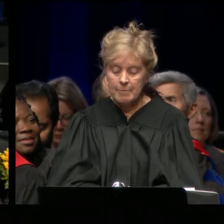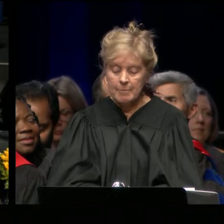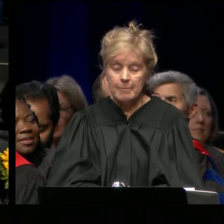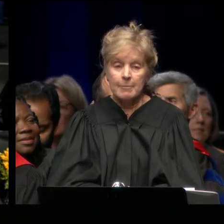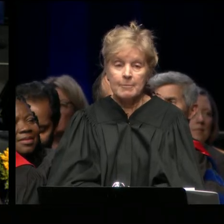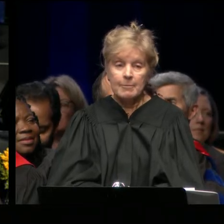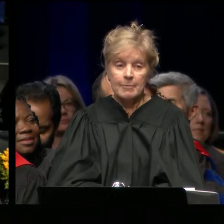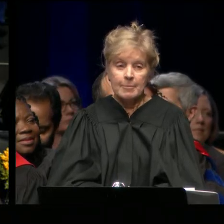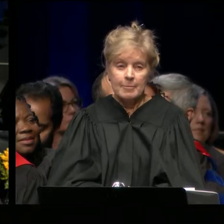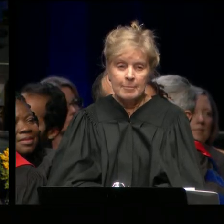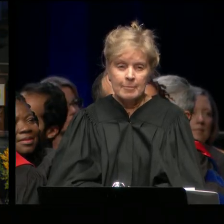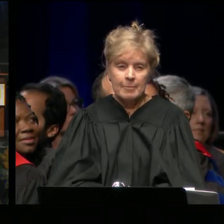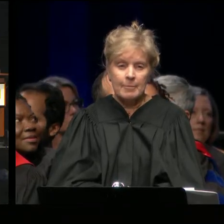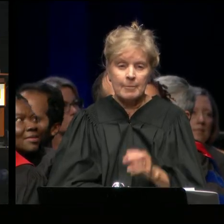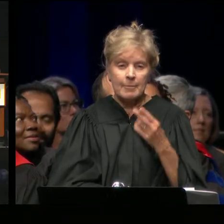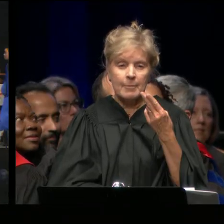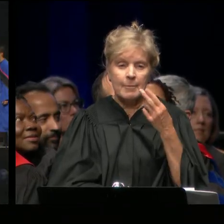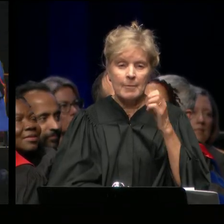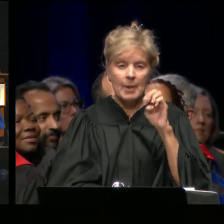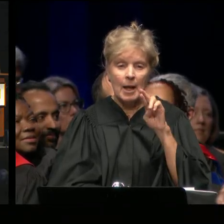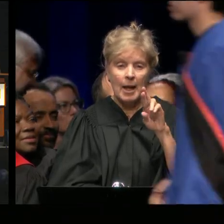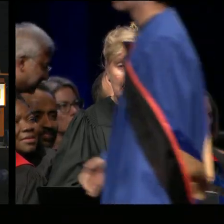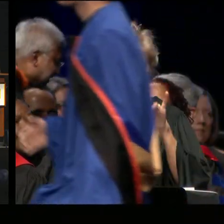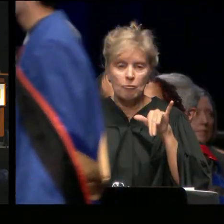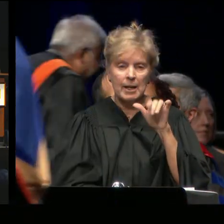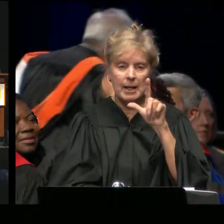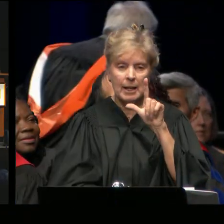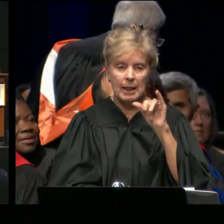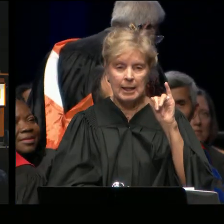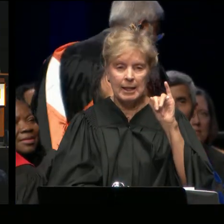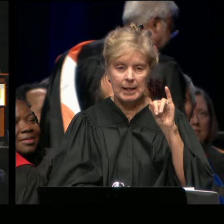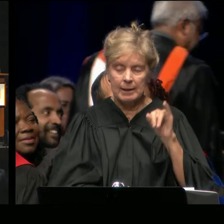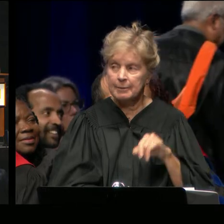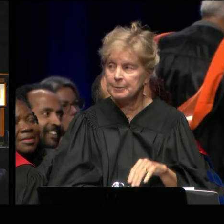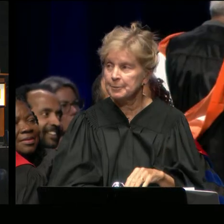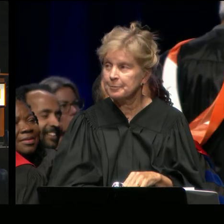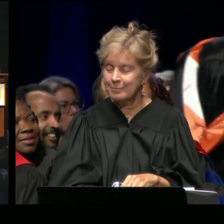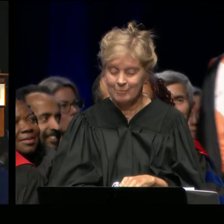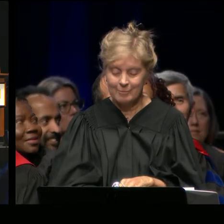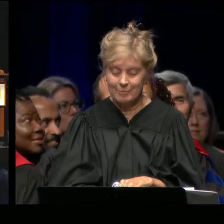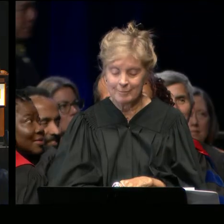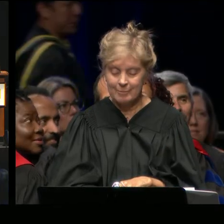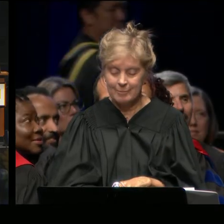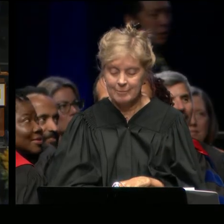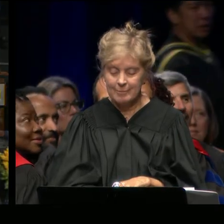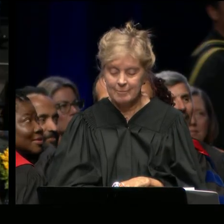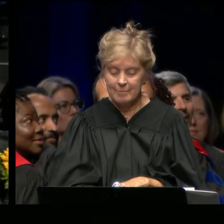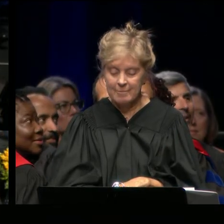Henry Lee.